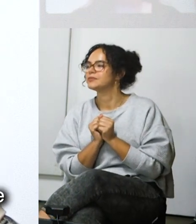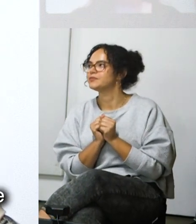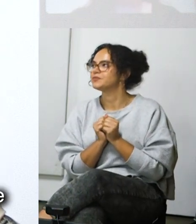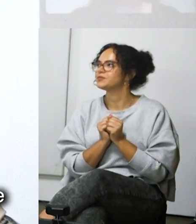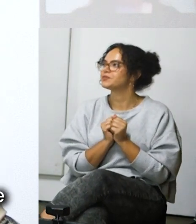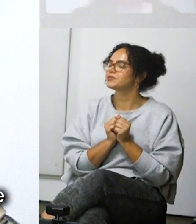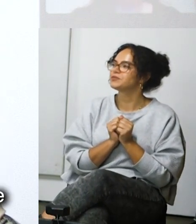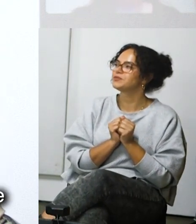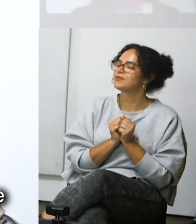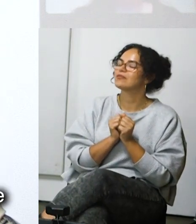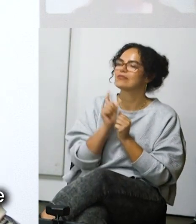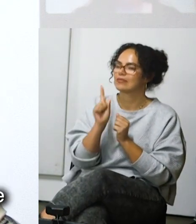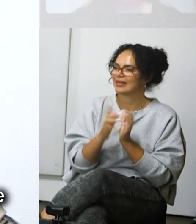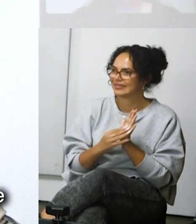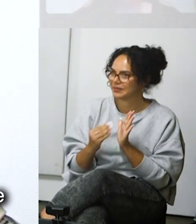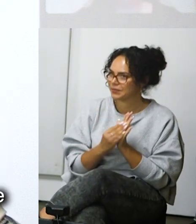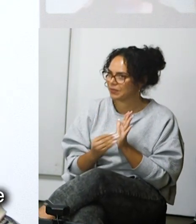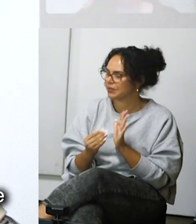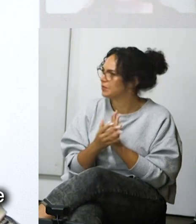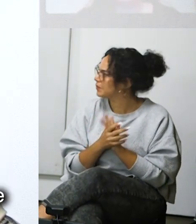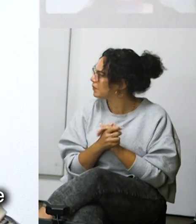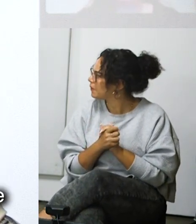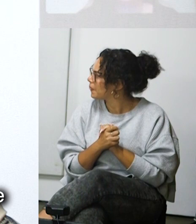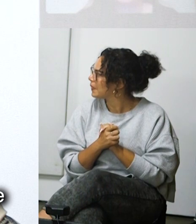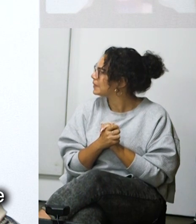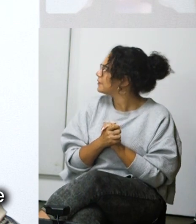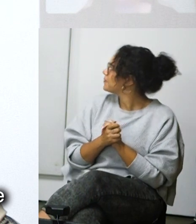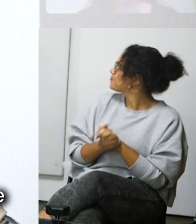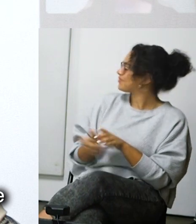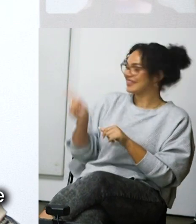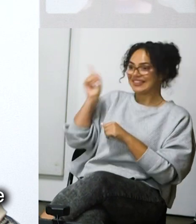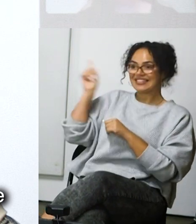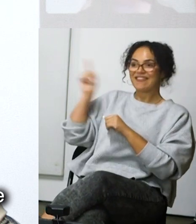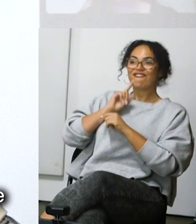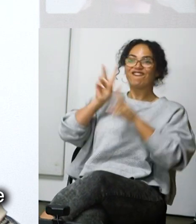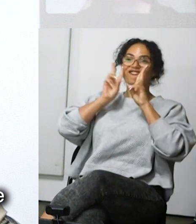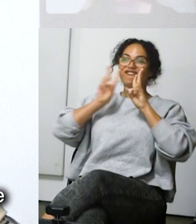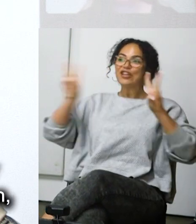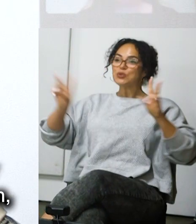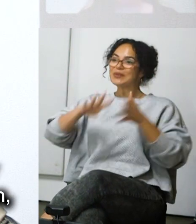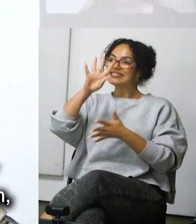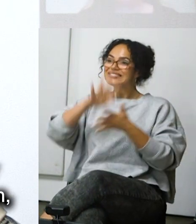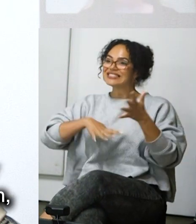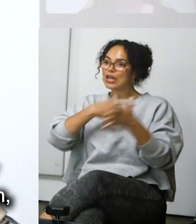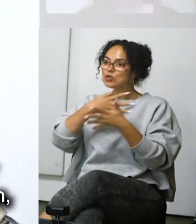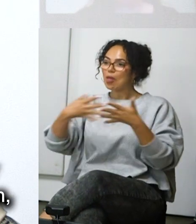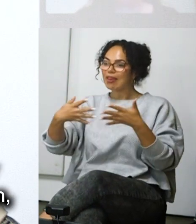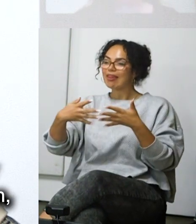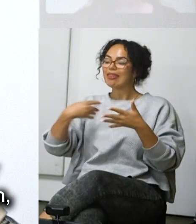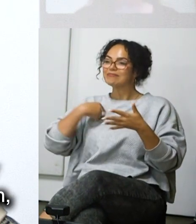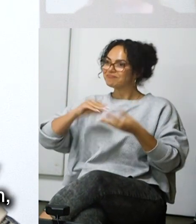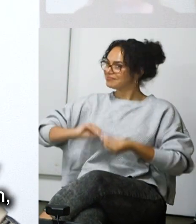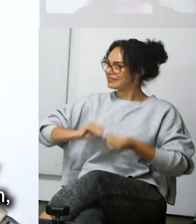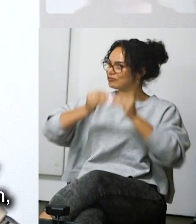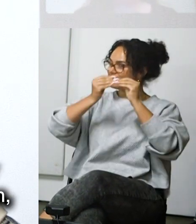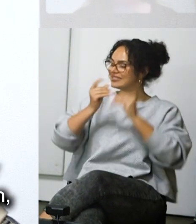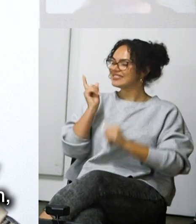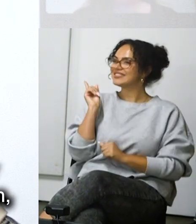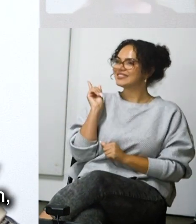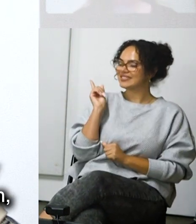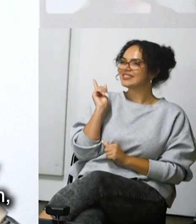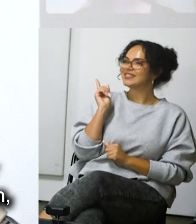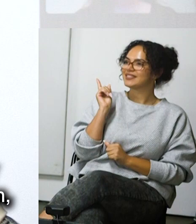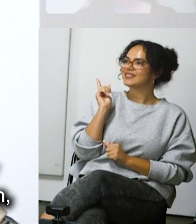So just as an example, this is a visual schedule that I created for the Edinburgh Fringe earlier this year. And it